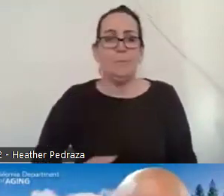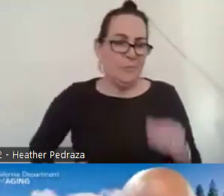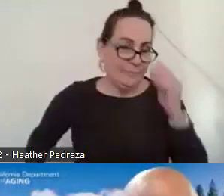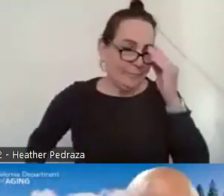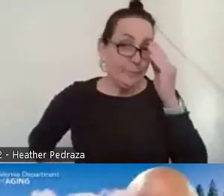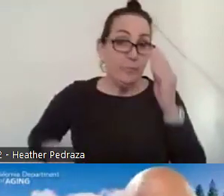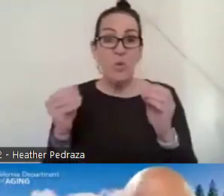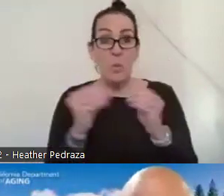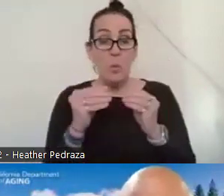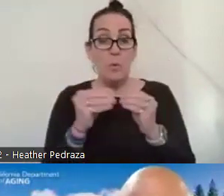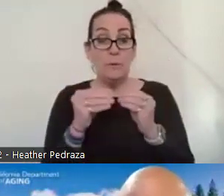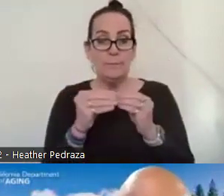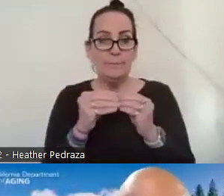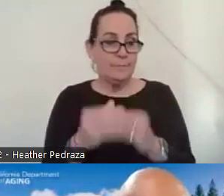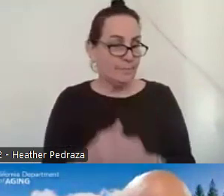Anyone else?